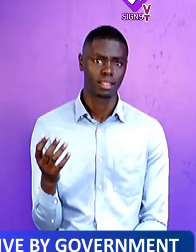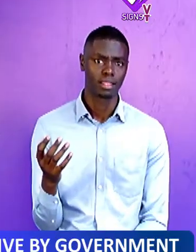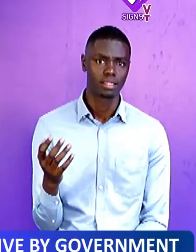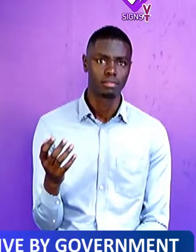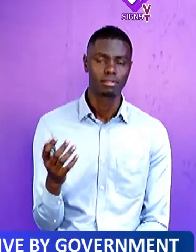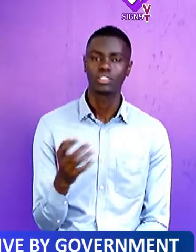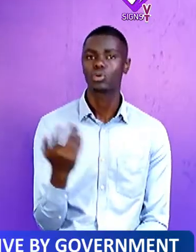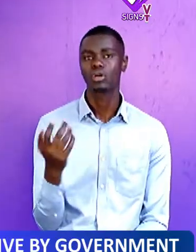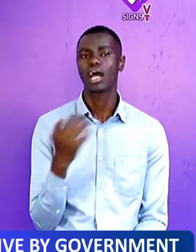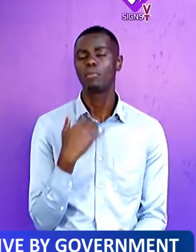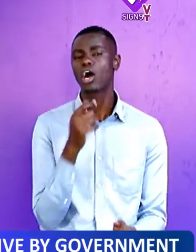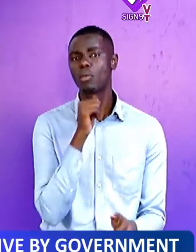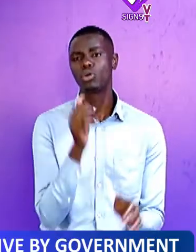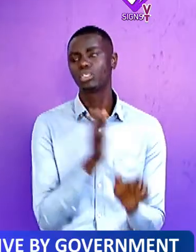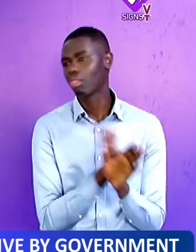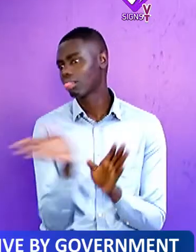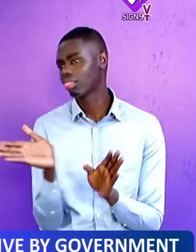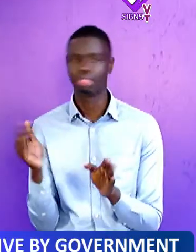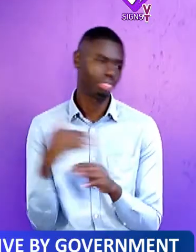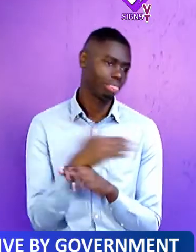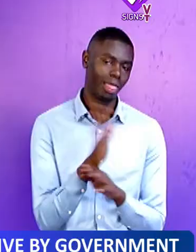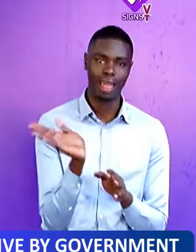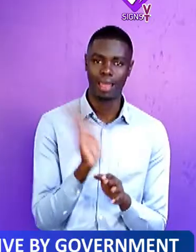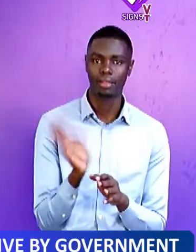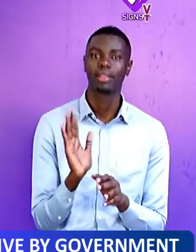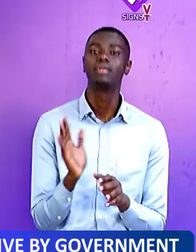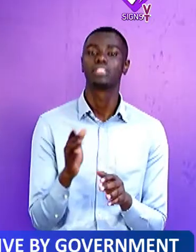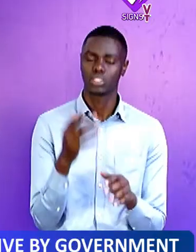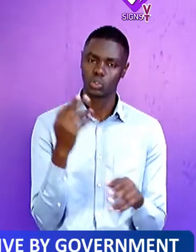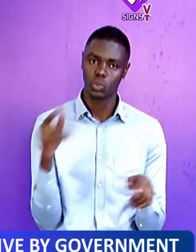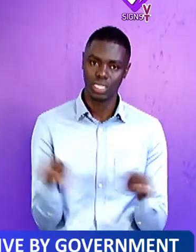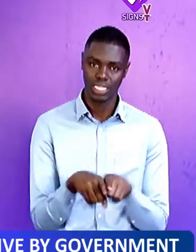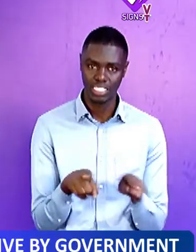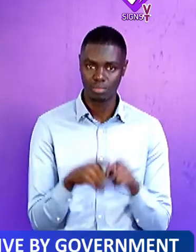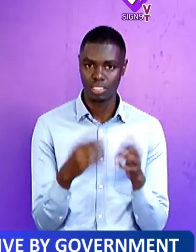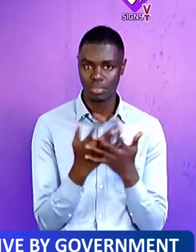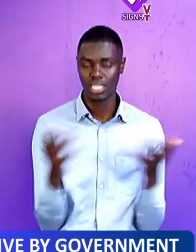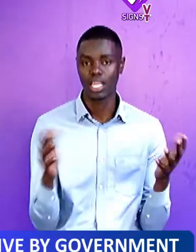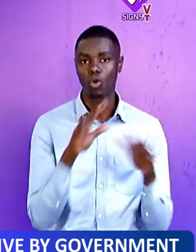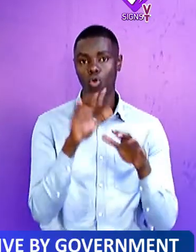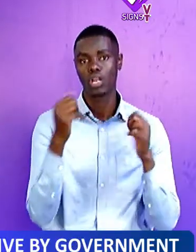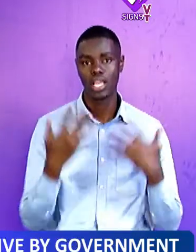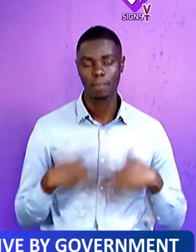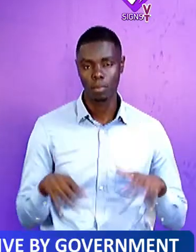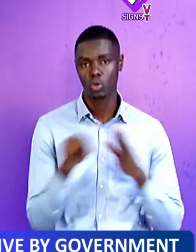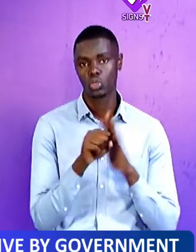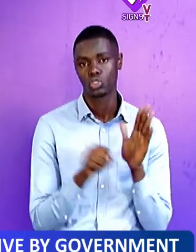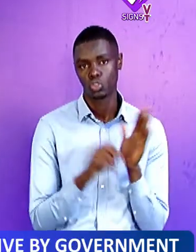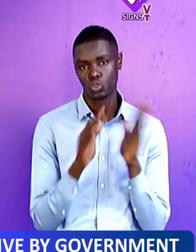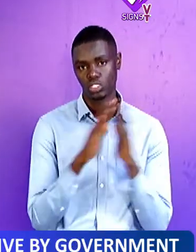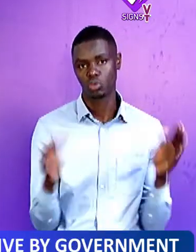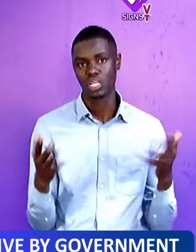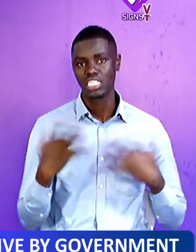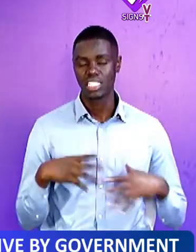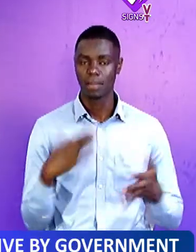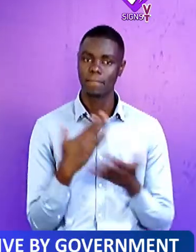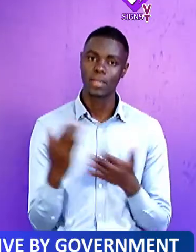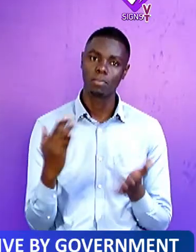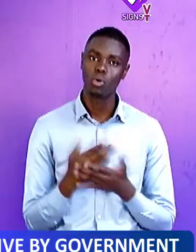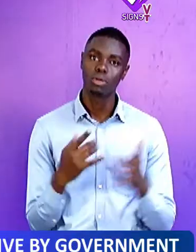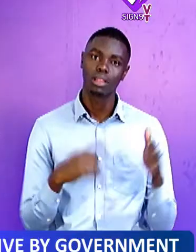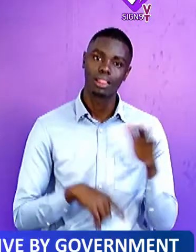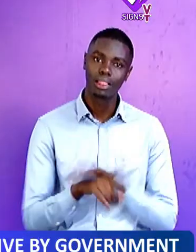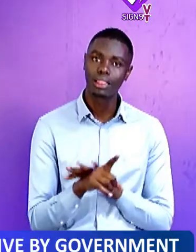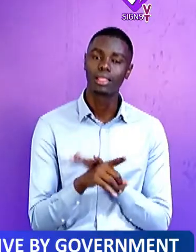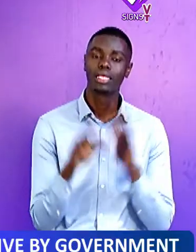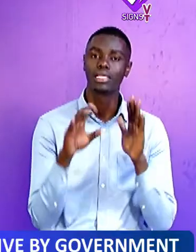the same thing of calling people State House. You might find that some of the people into State House, their children have been